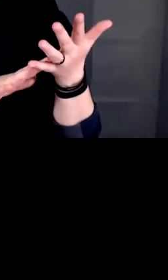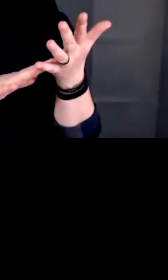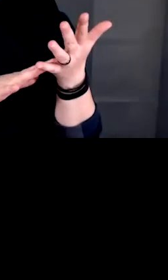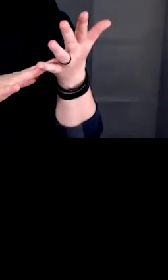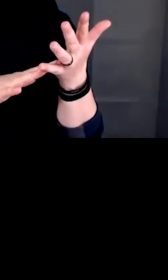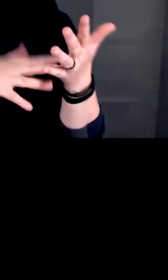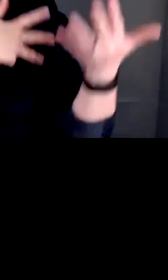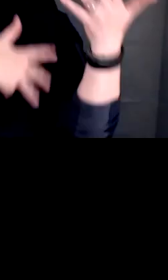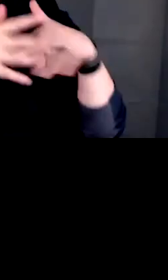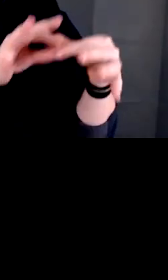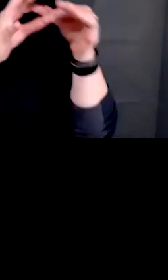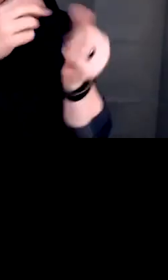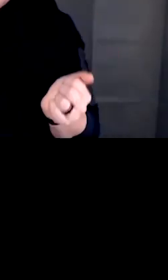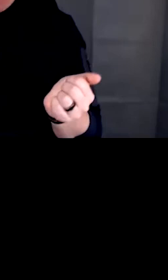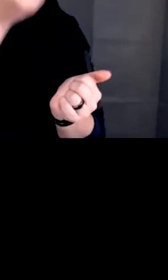theory and the